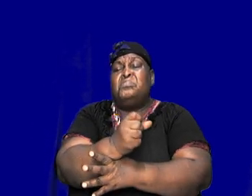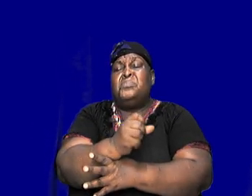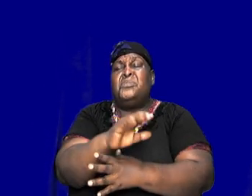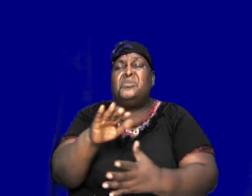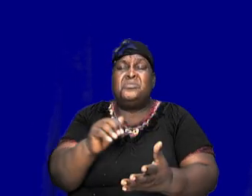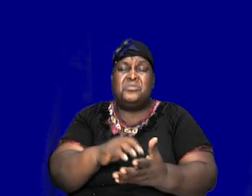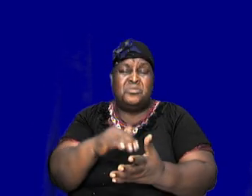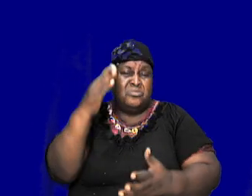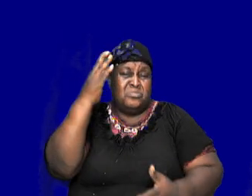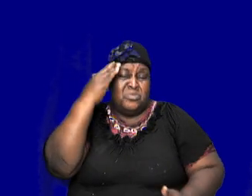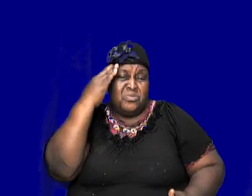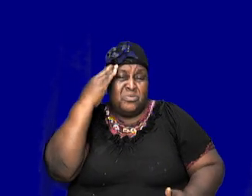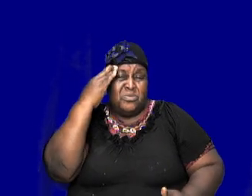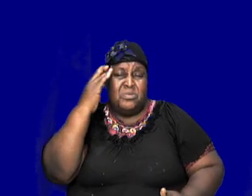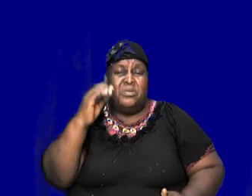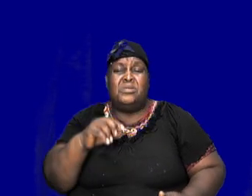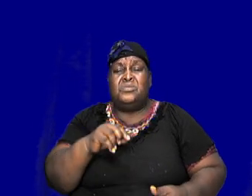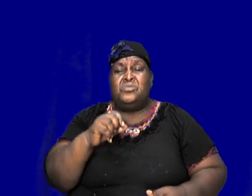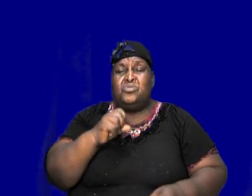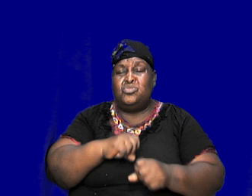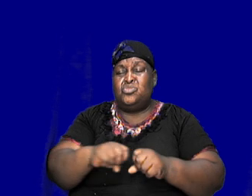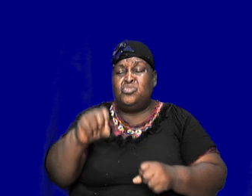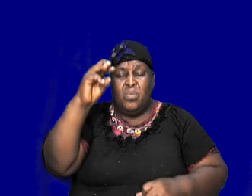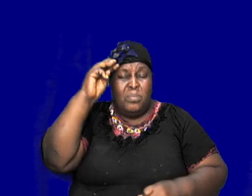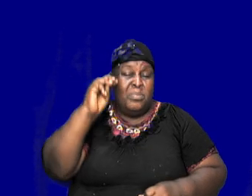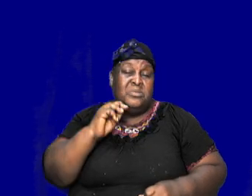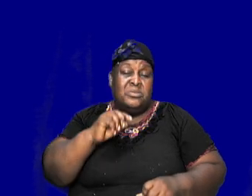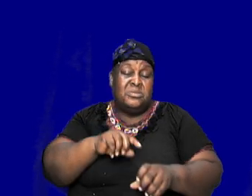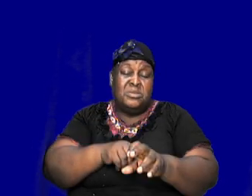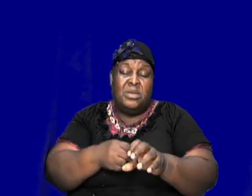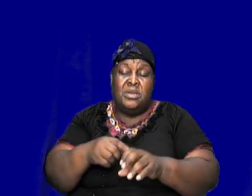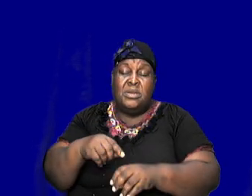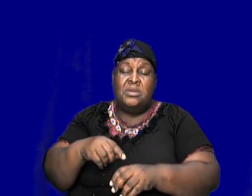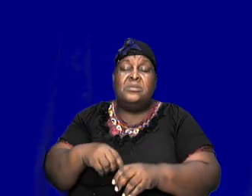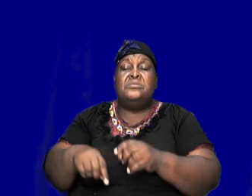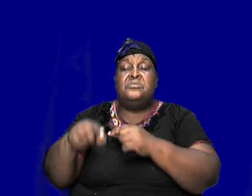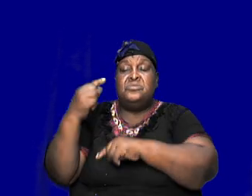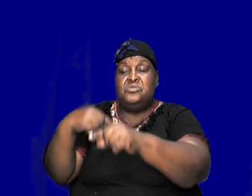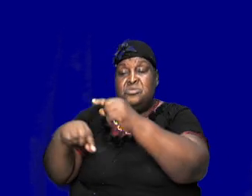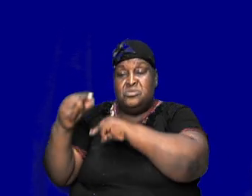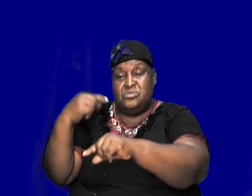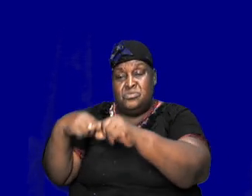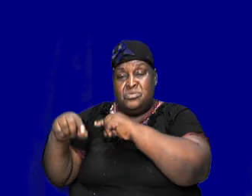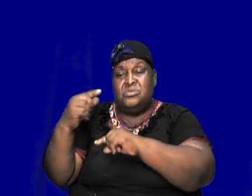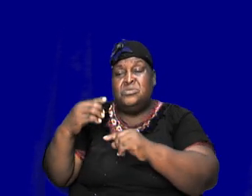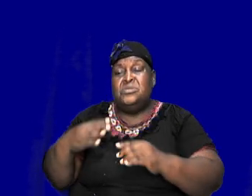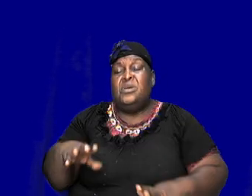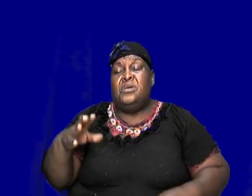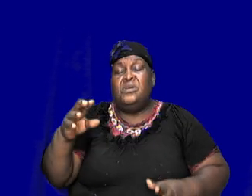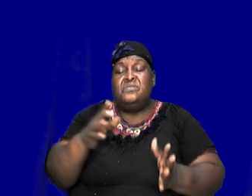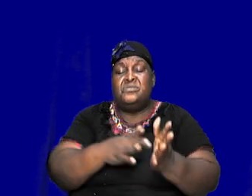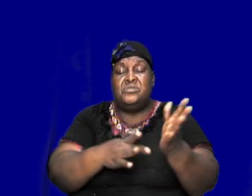And so he started the genealogy of Jesus there. Next scripture.